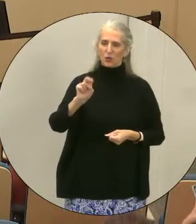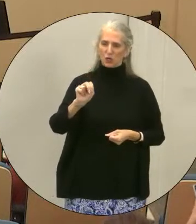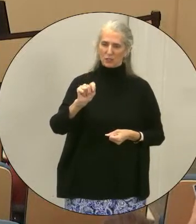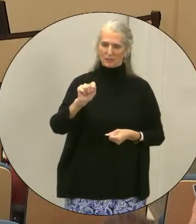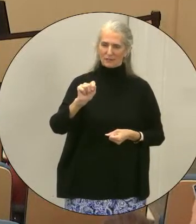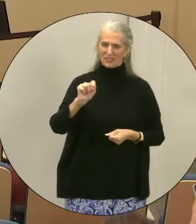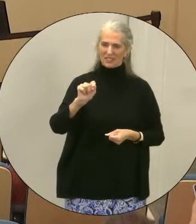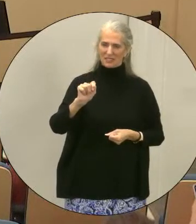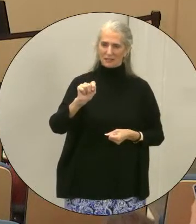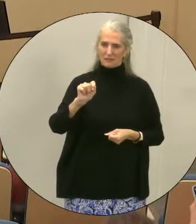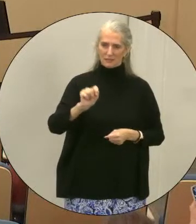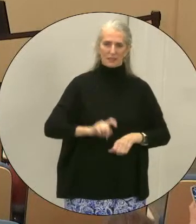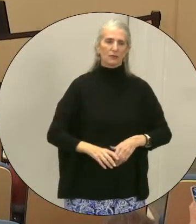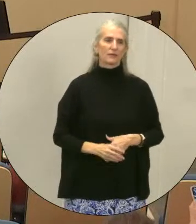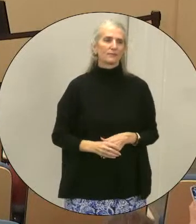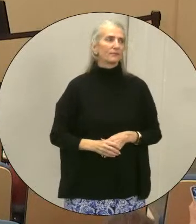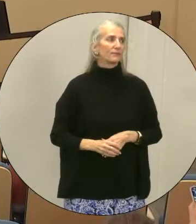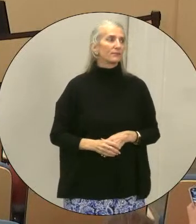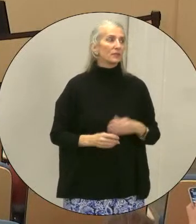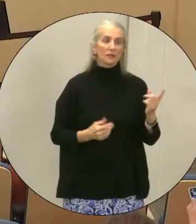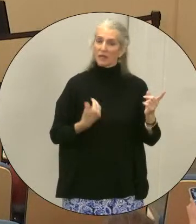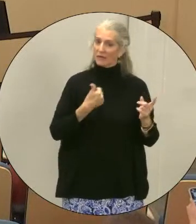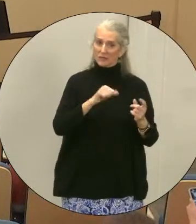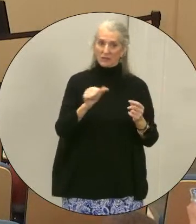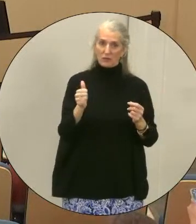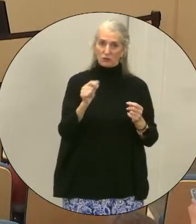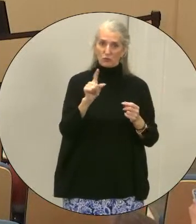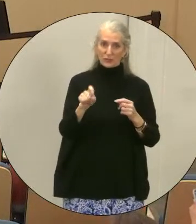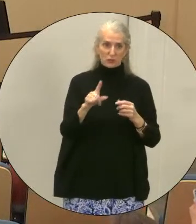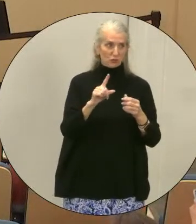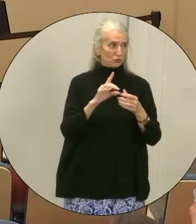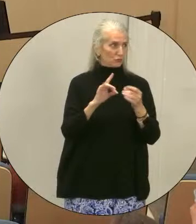Any other trustees would like to give their comments?